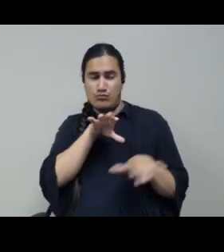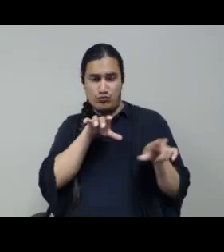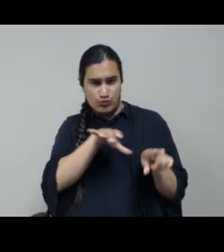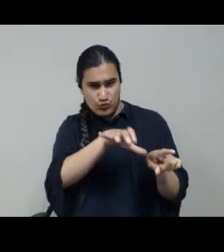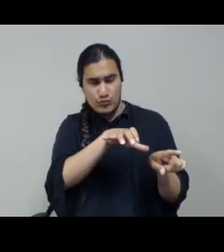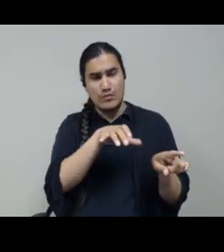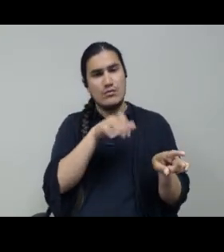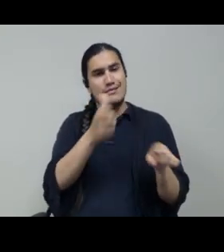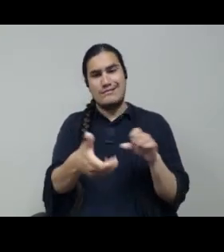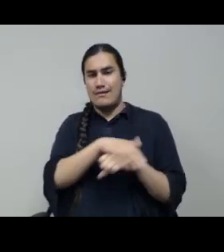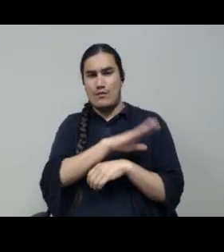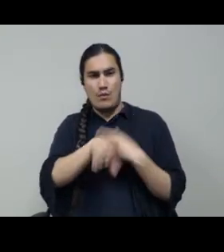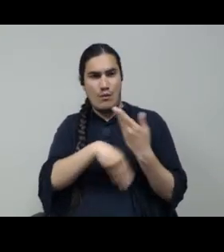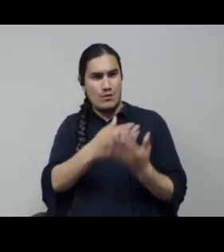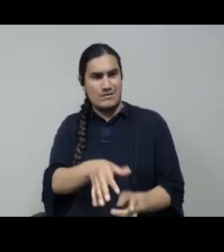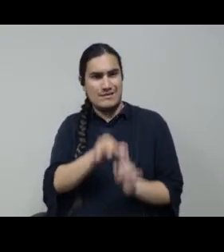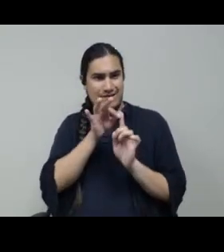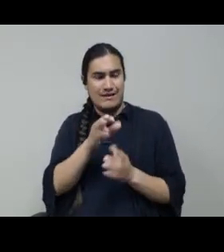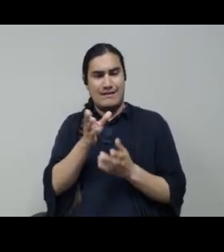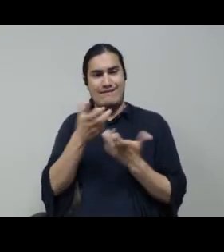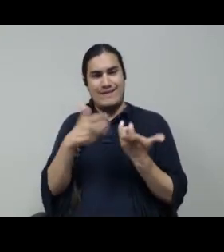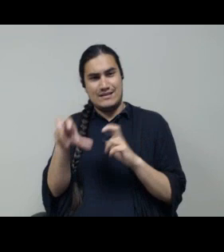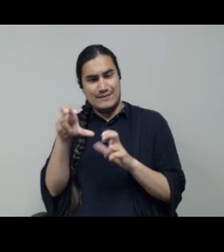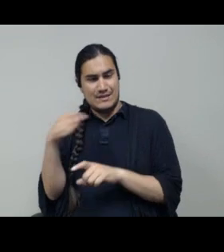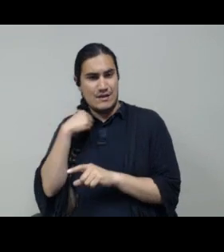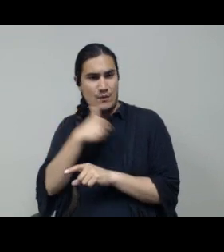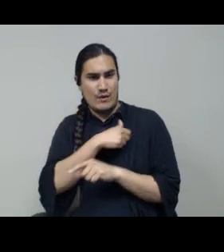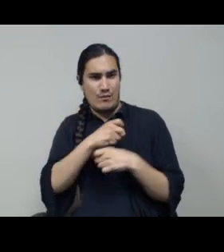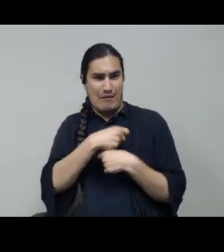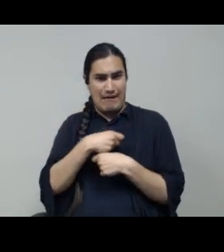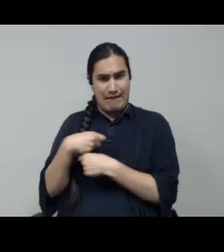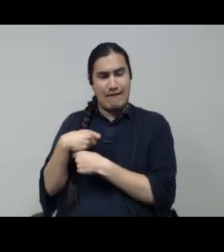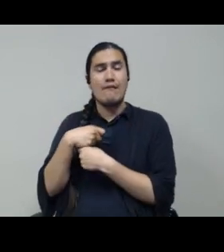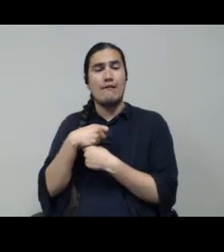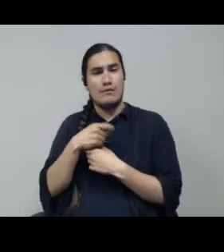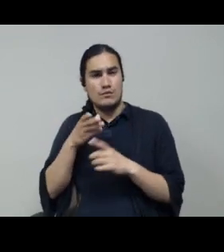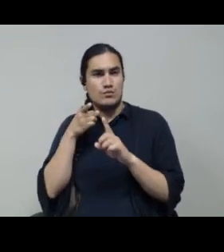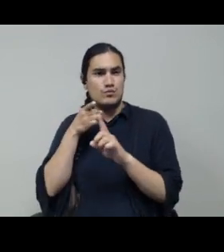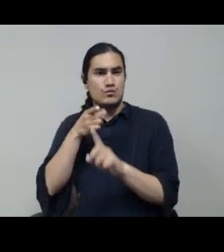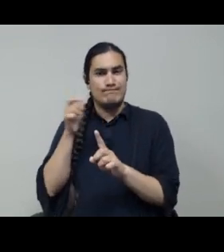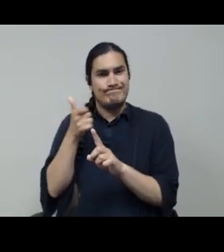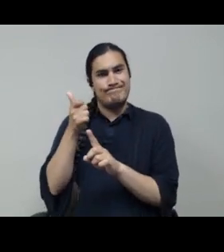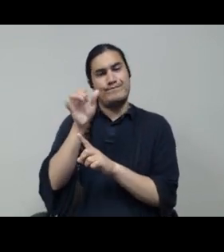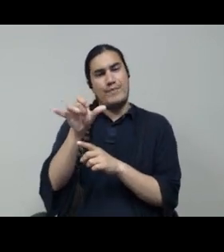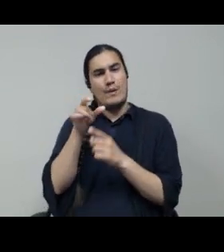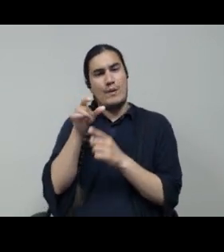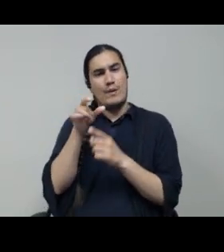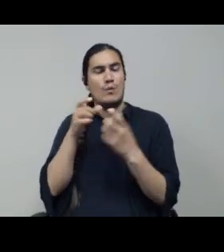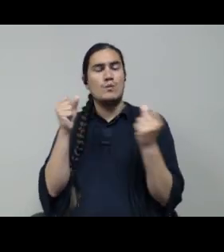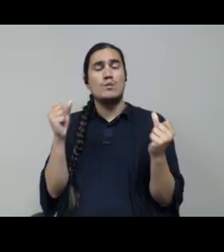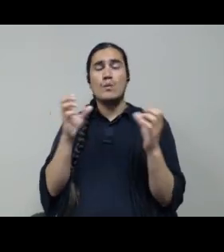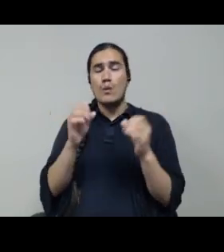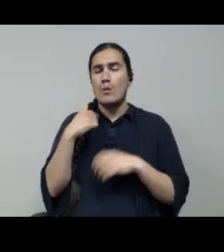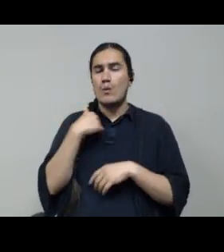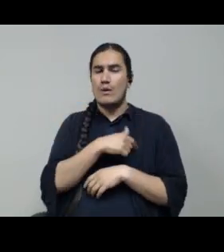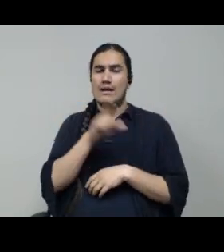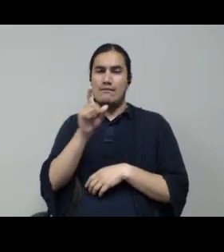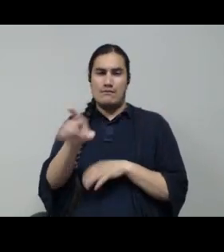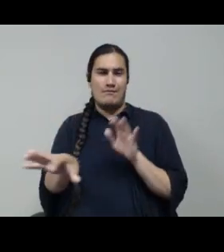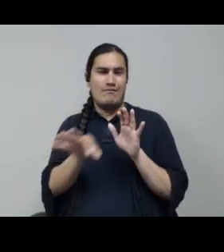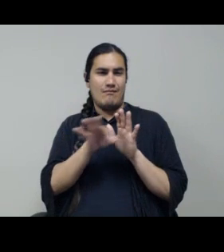Doesn't cover all the significant investments that we are making towards moving to the goals. So we need to find